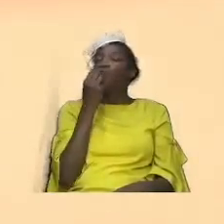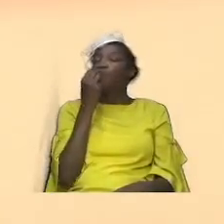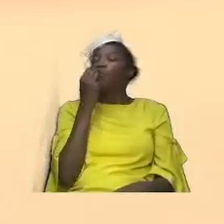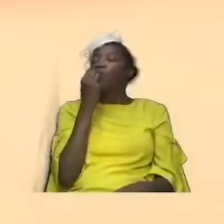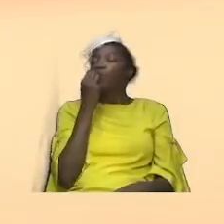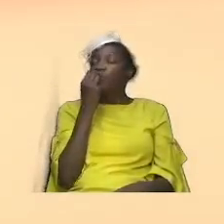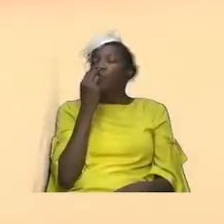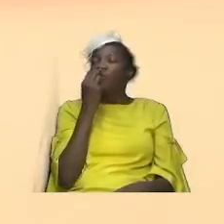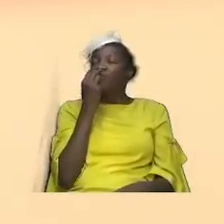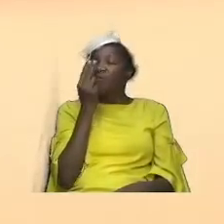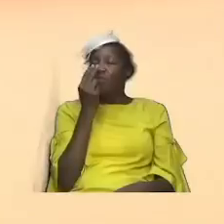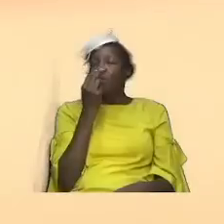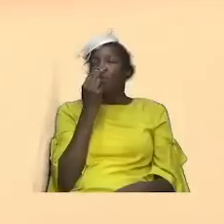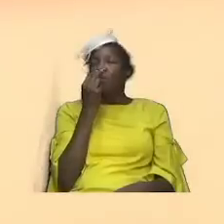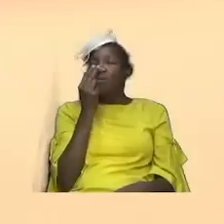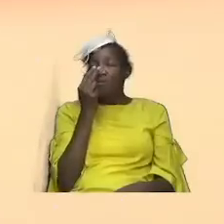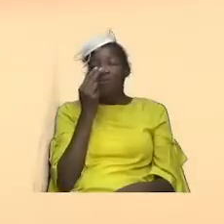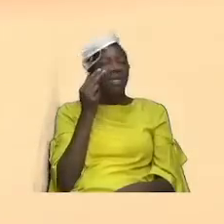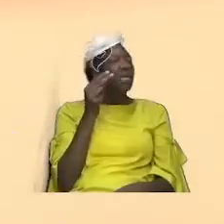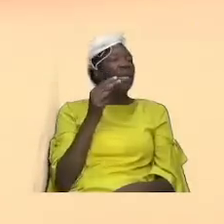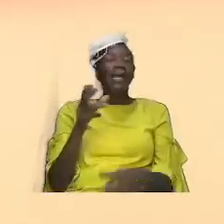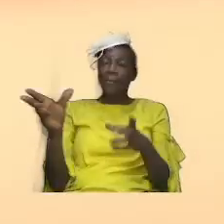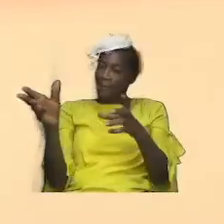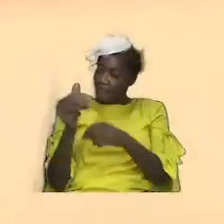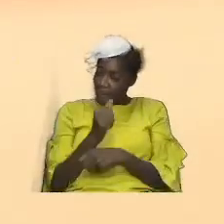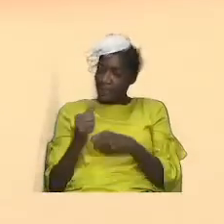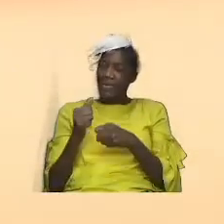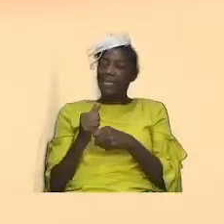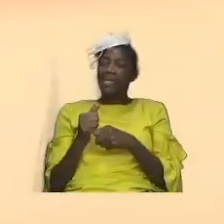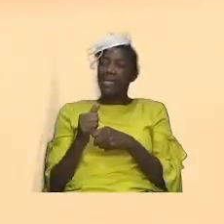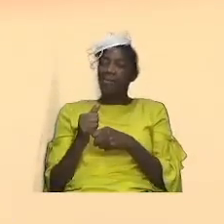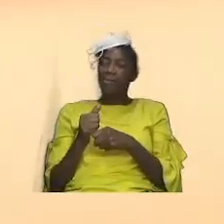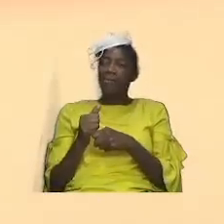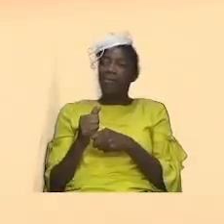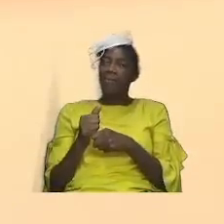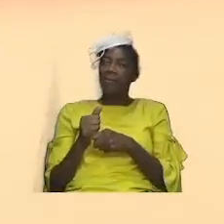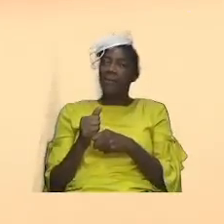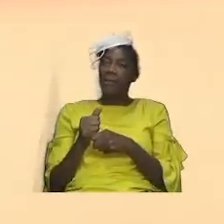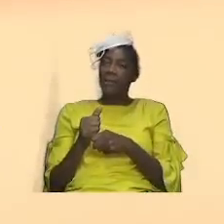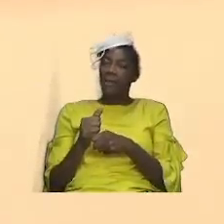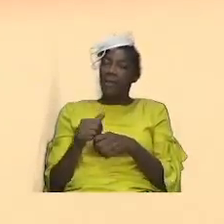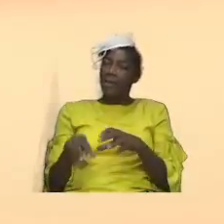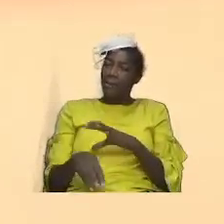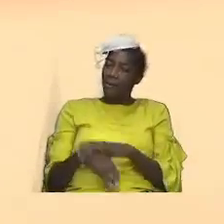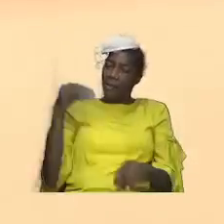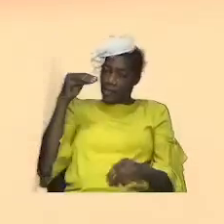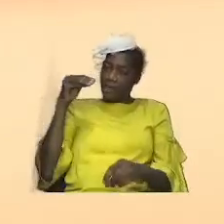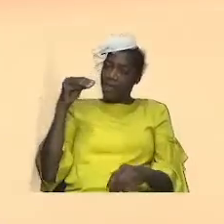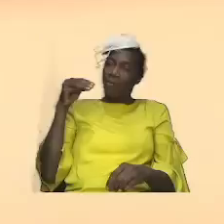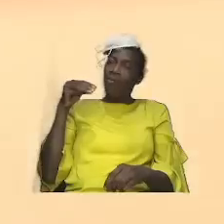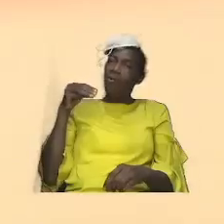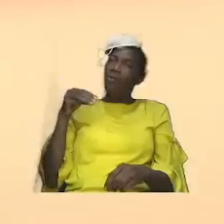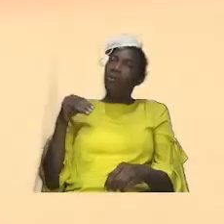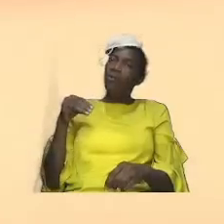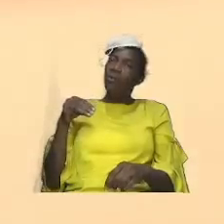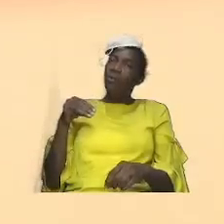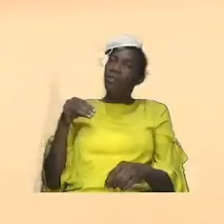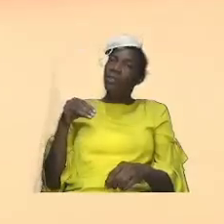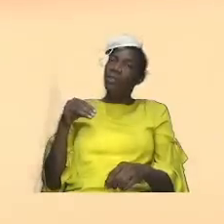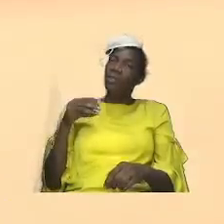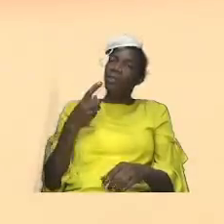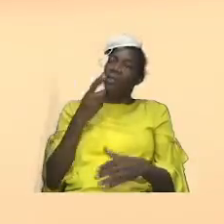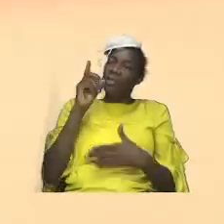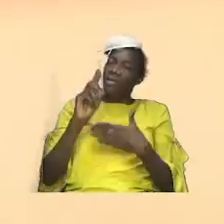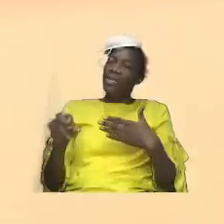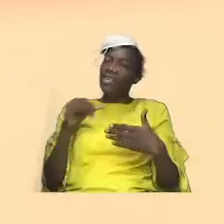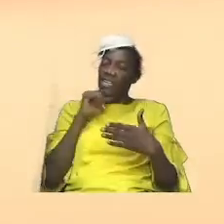would appear, he took them. And they disqualified him. And he did not get